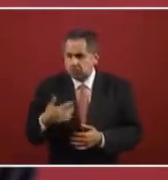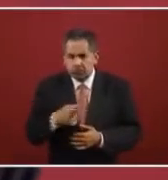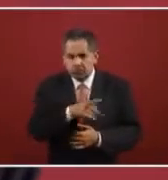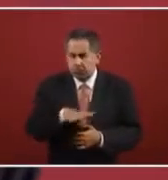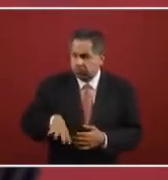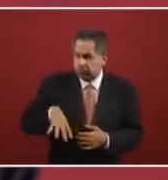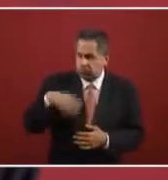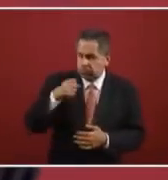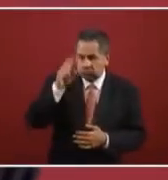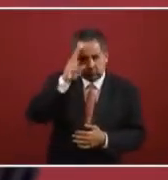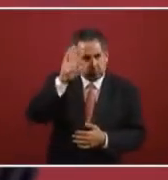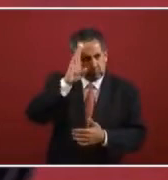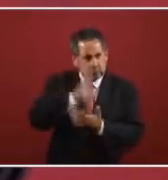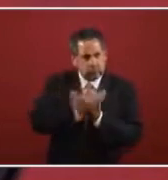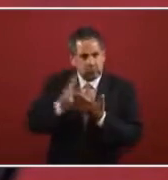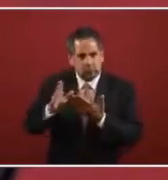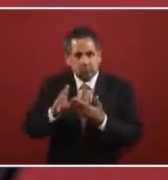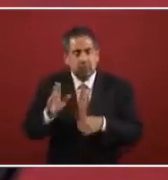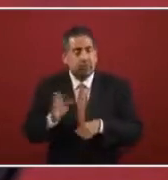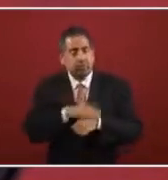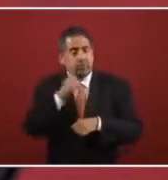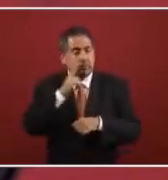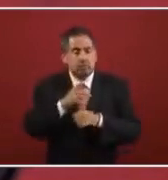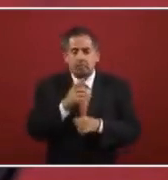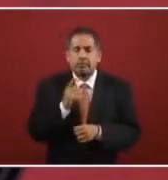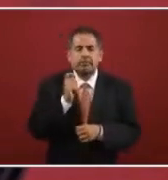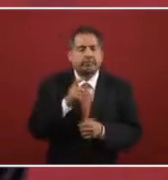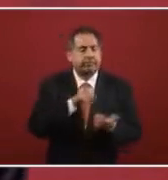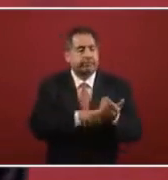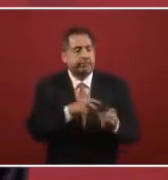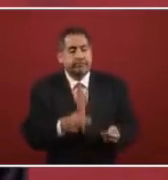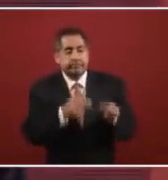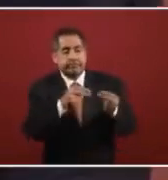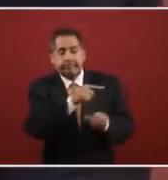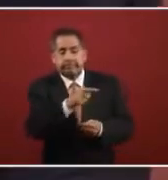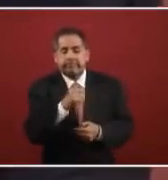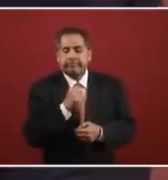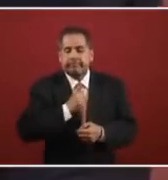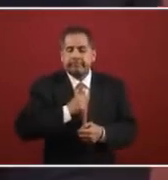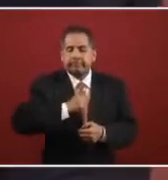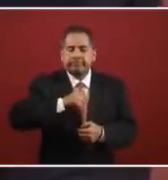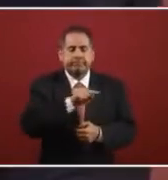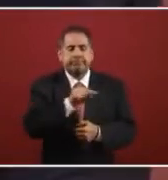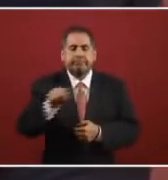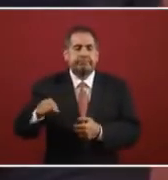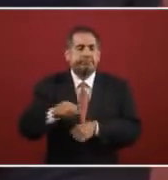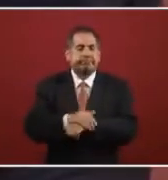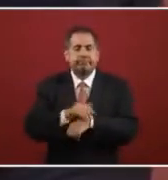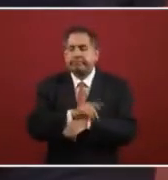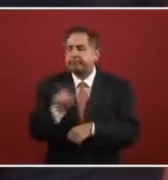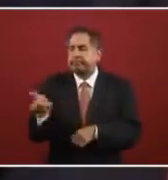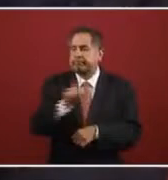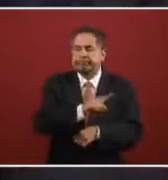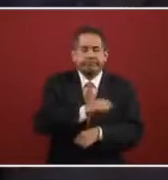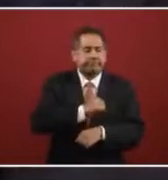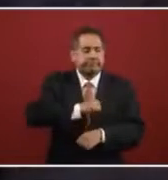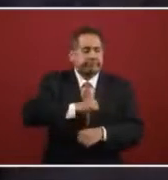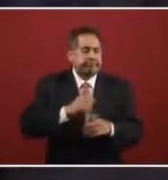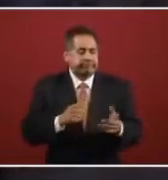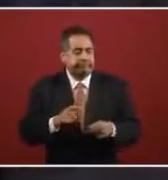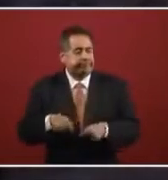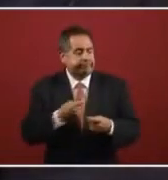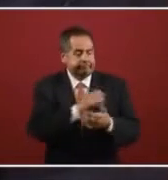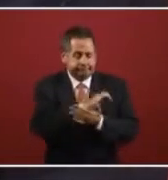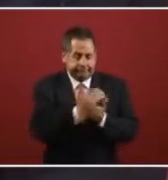Abusaban, They were abusing porque todo era influyentismo. because everything had influentialism. Era darle